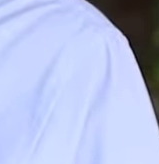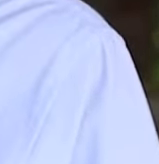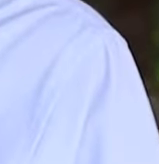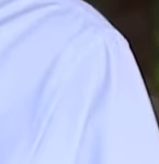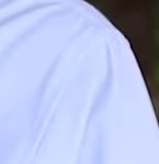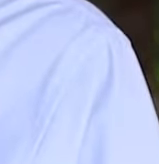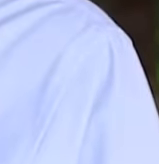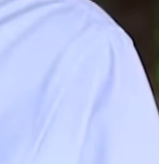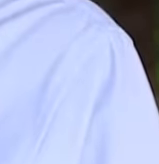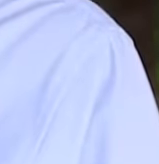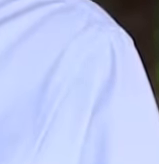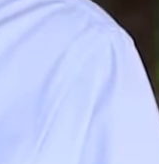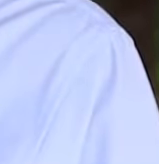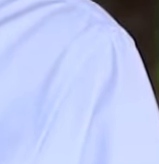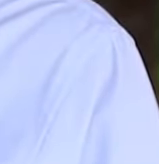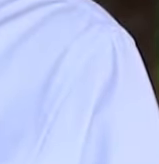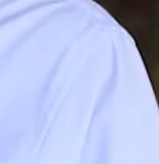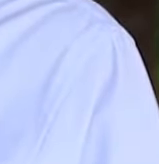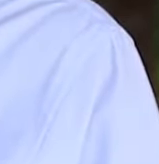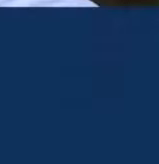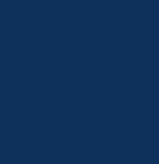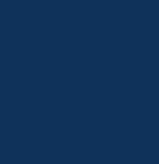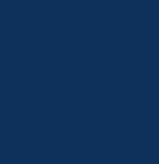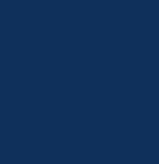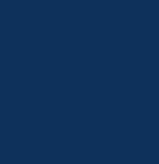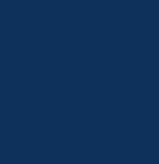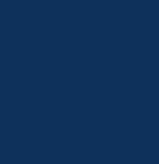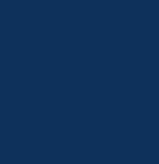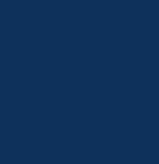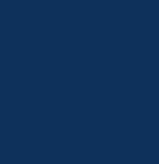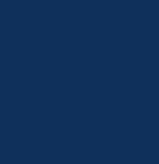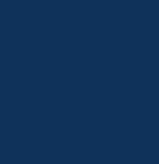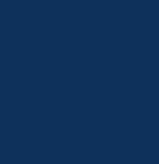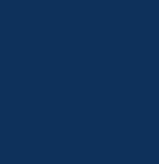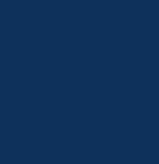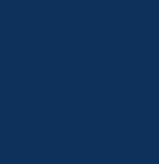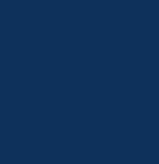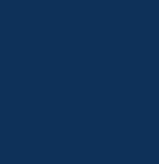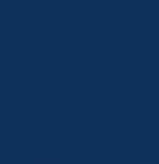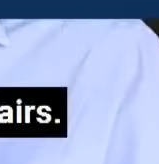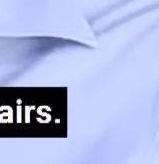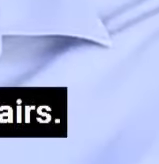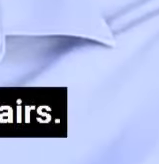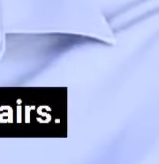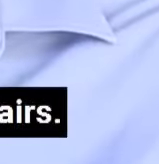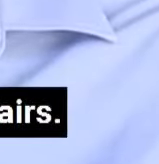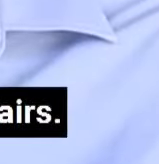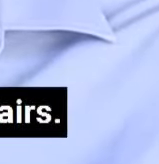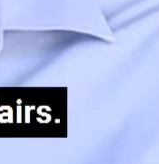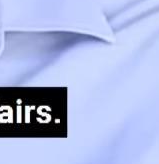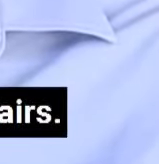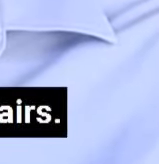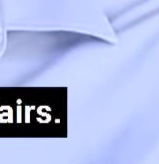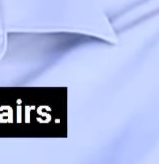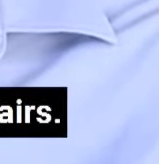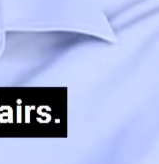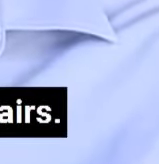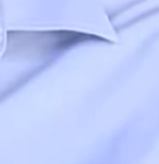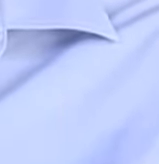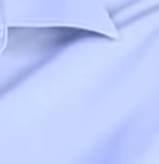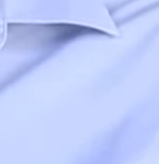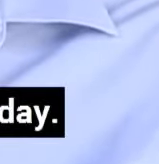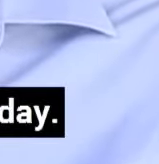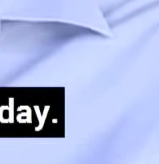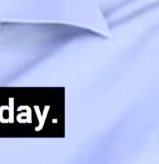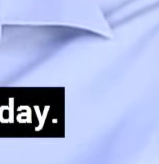but podcasting is fresh territory for me. Check out the Howie Severino podcast, an original for GMA News and Public